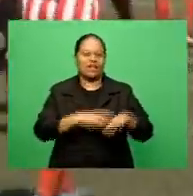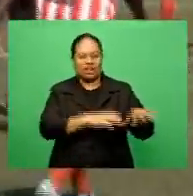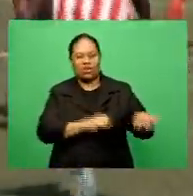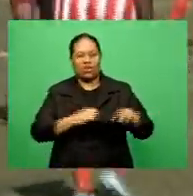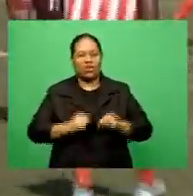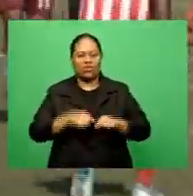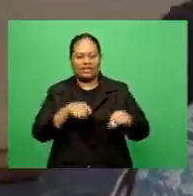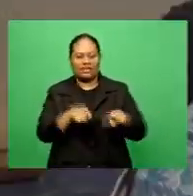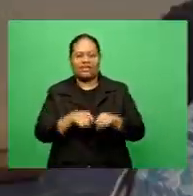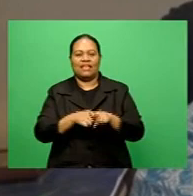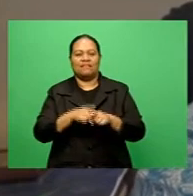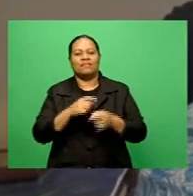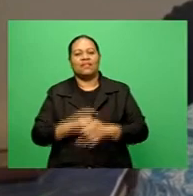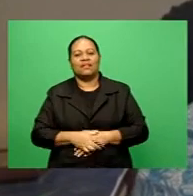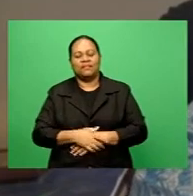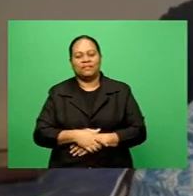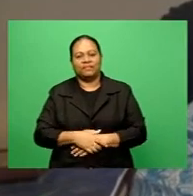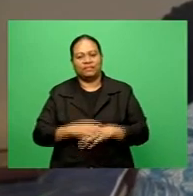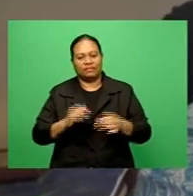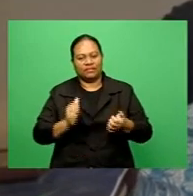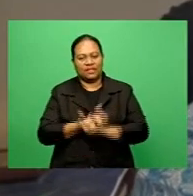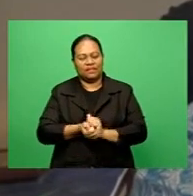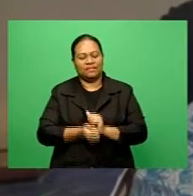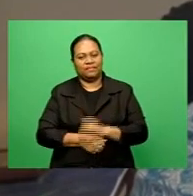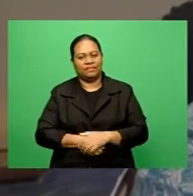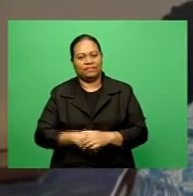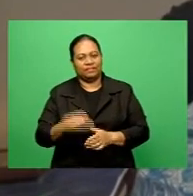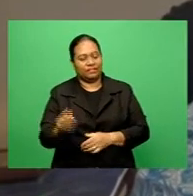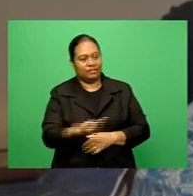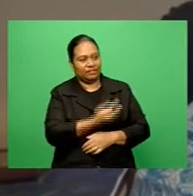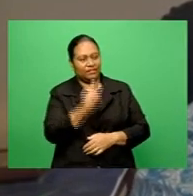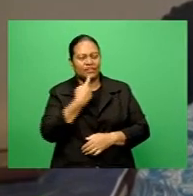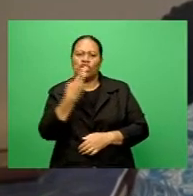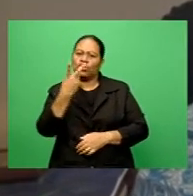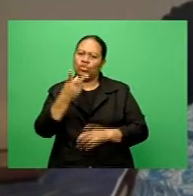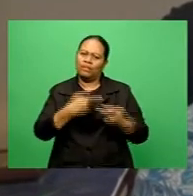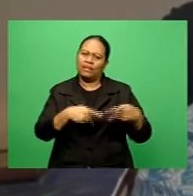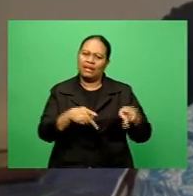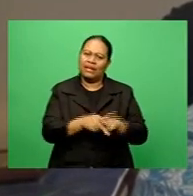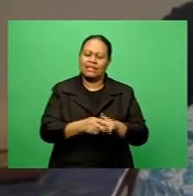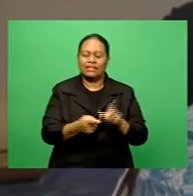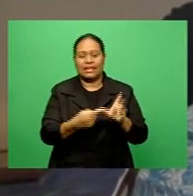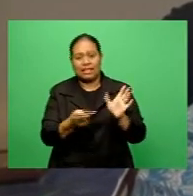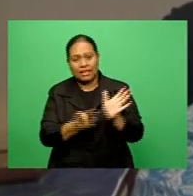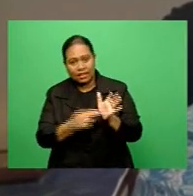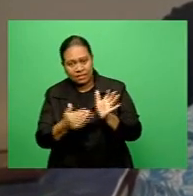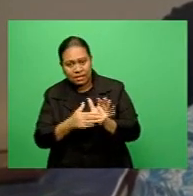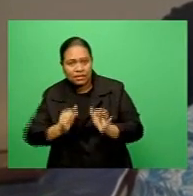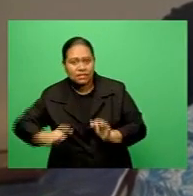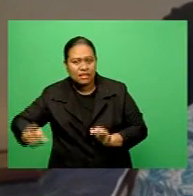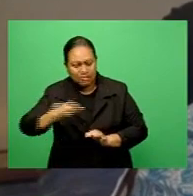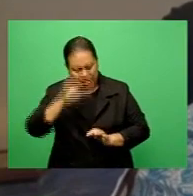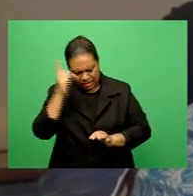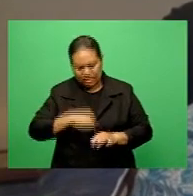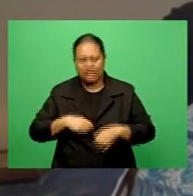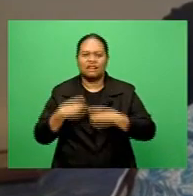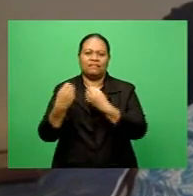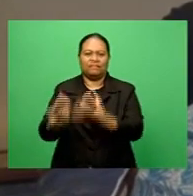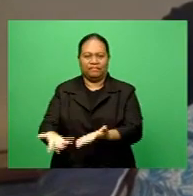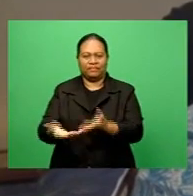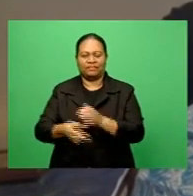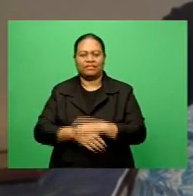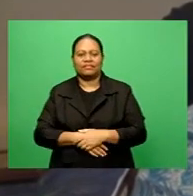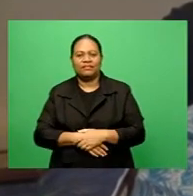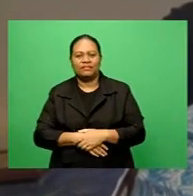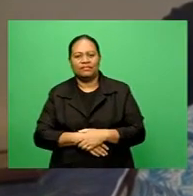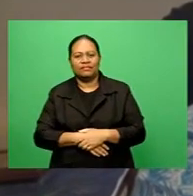such an event. Fiji definitely has two venues. ANZ Stadium is more than capable,